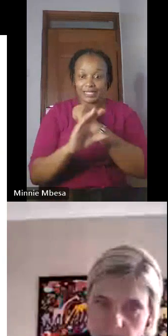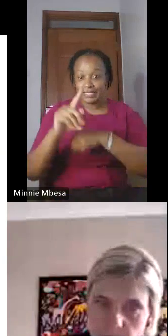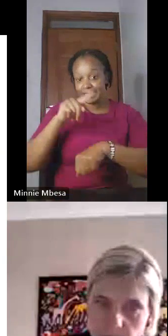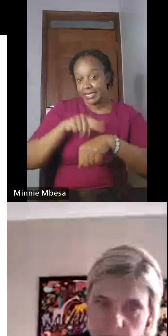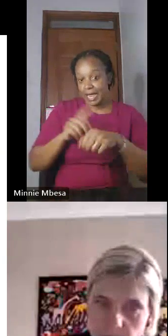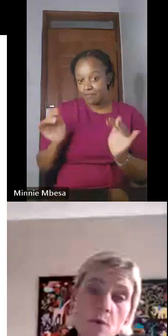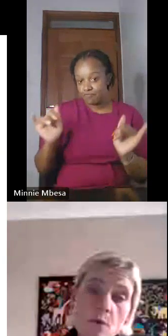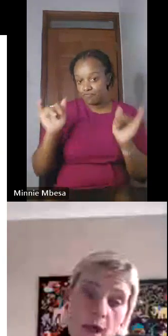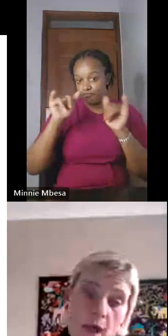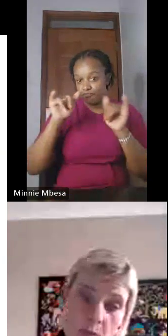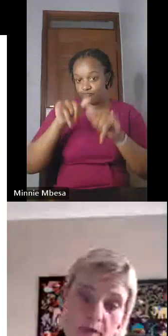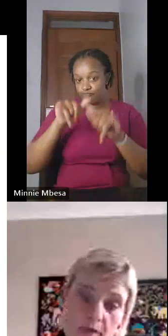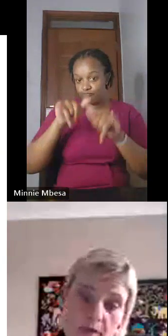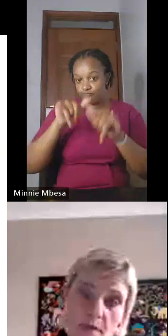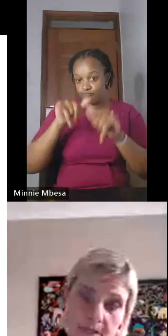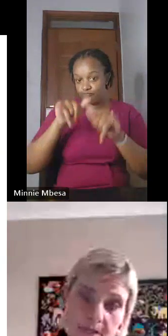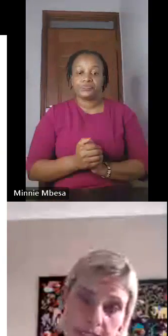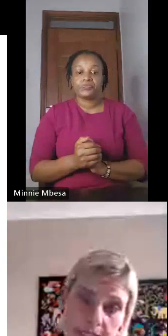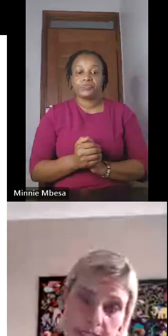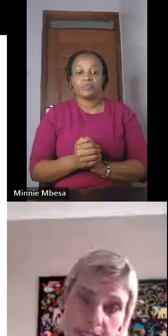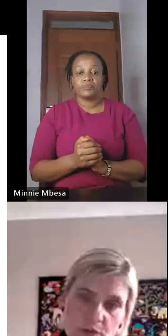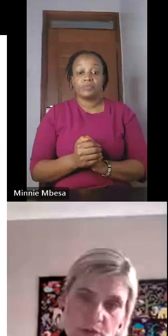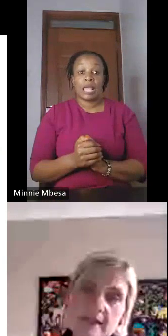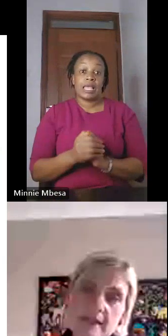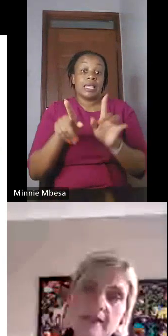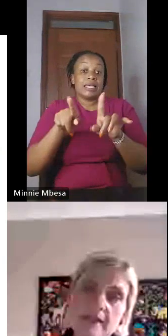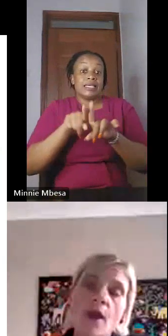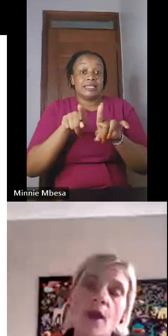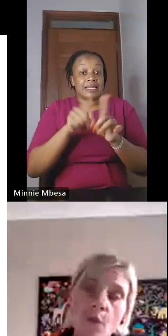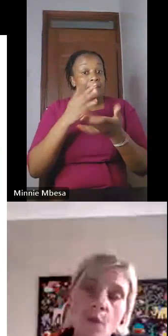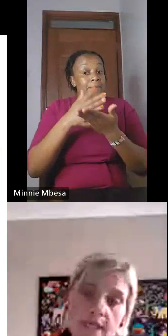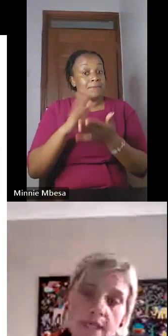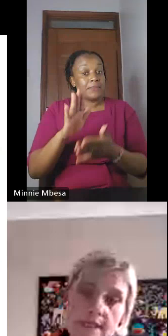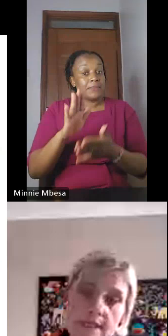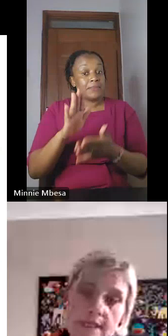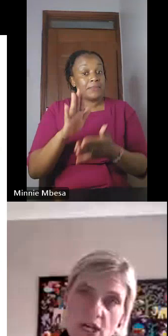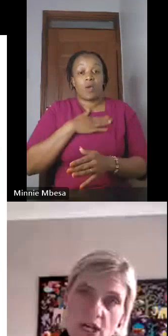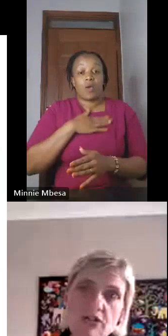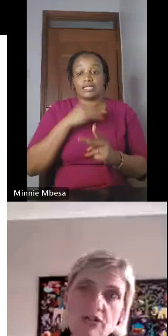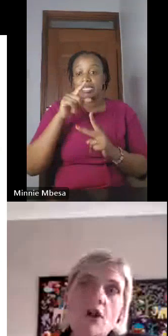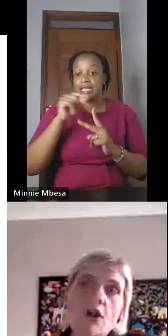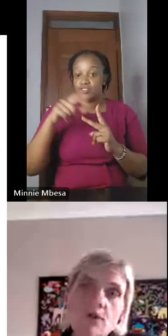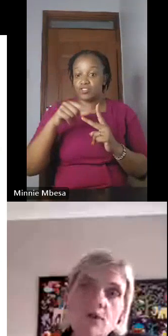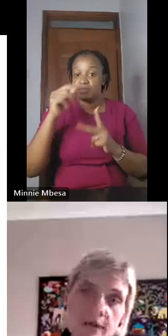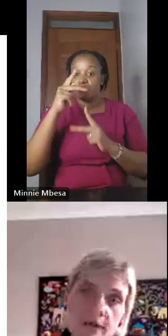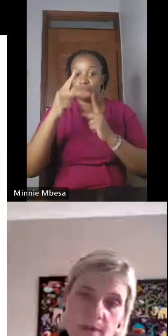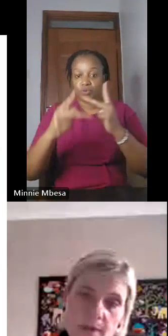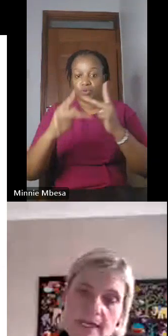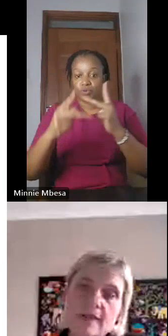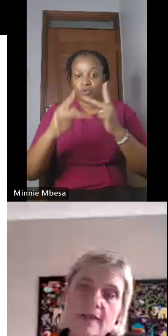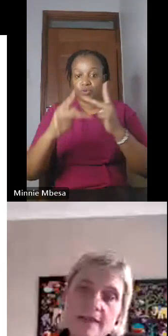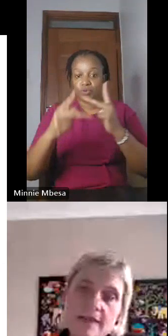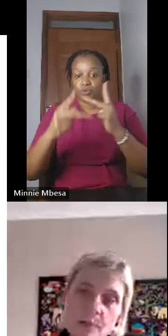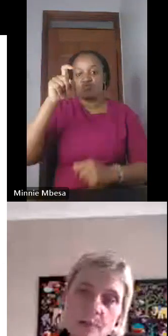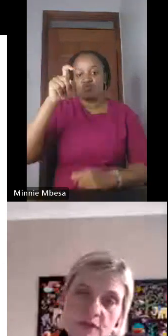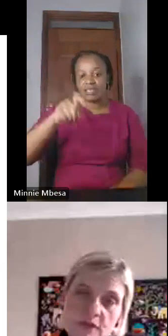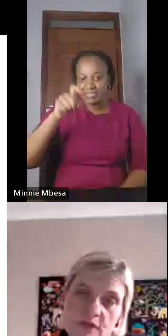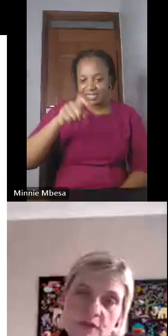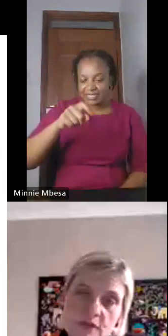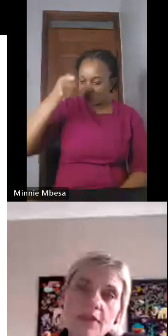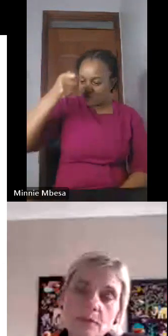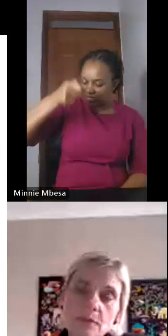scholarship. Now, as part of our selection processes, we need to judge who we believe is